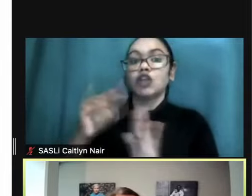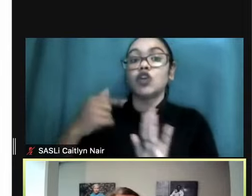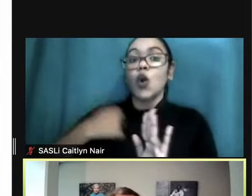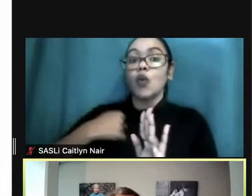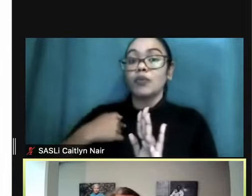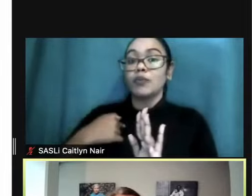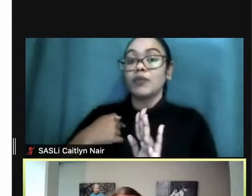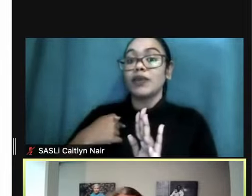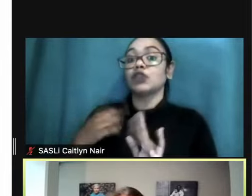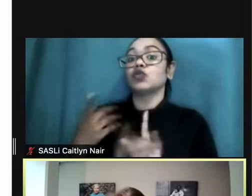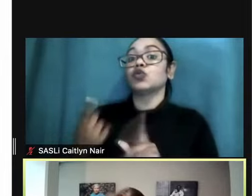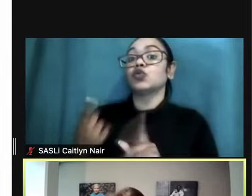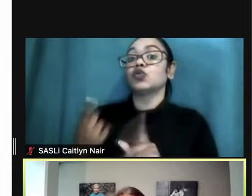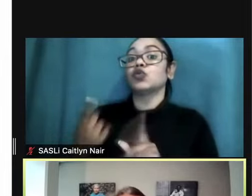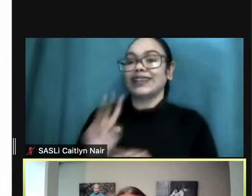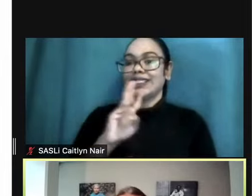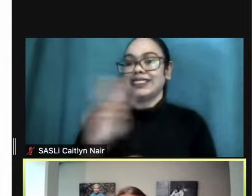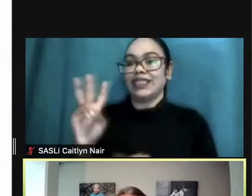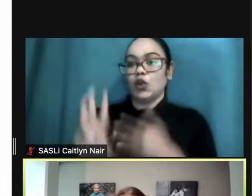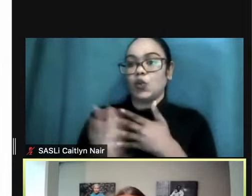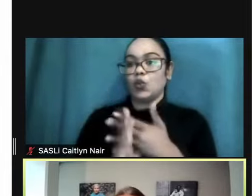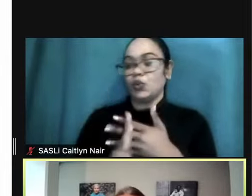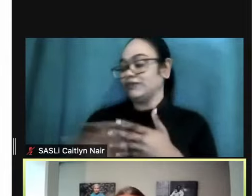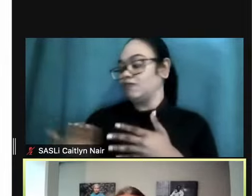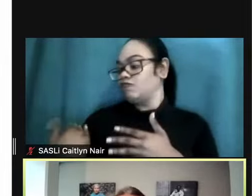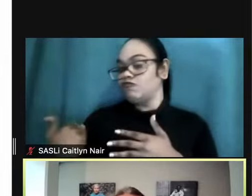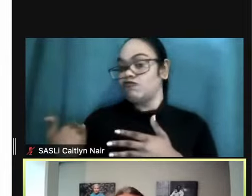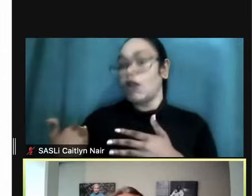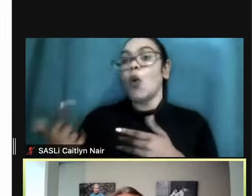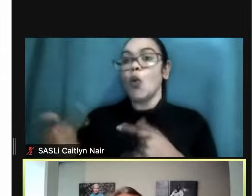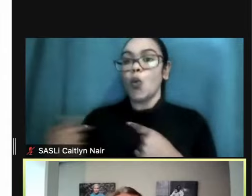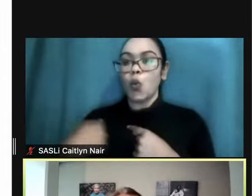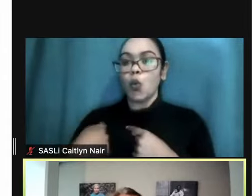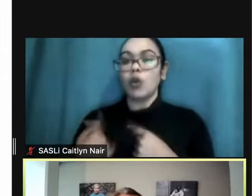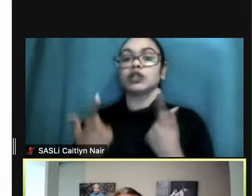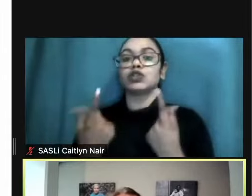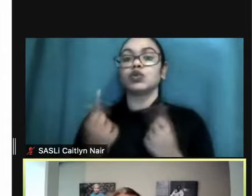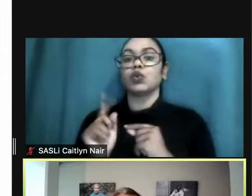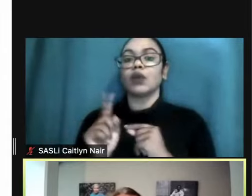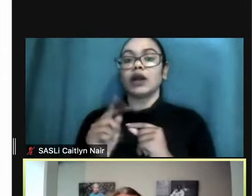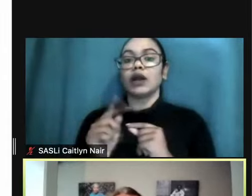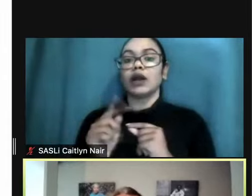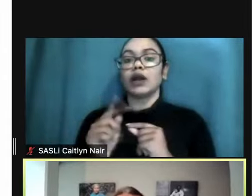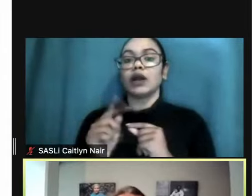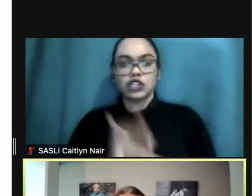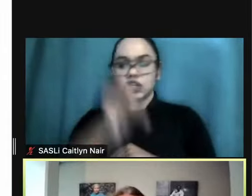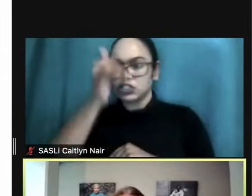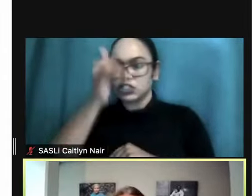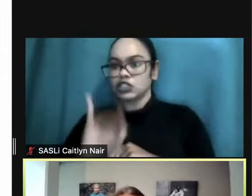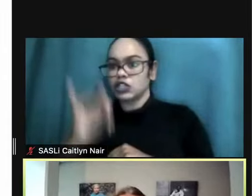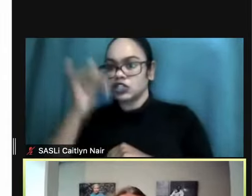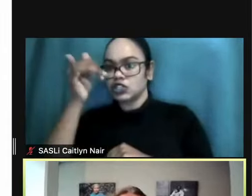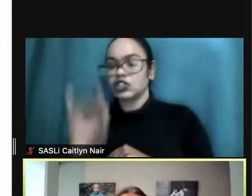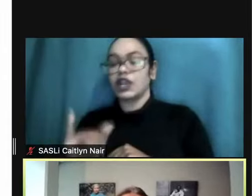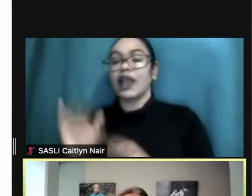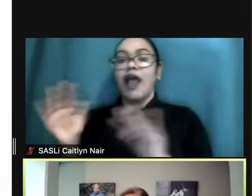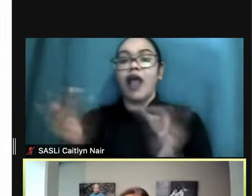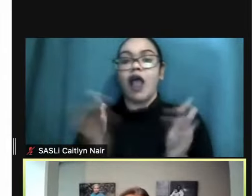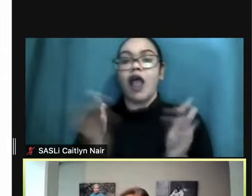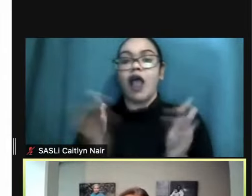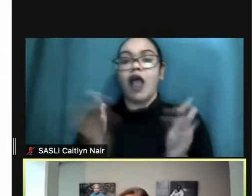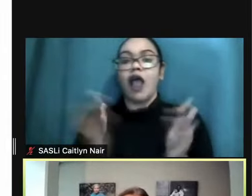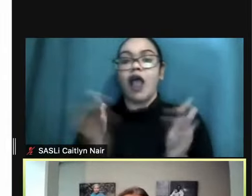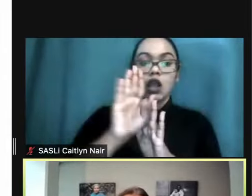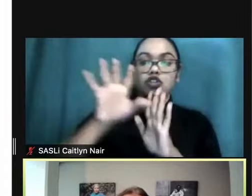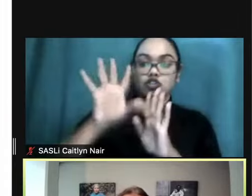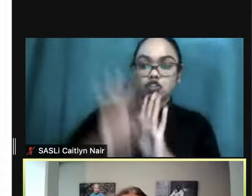the last 3 weeks, what we call epidemiological week with the dates, the increase on positivity from testing. As we